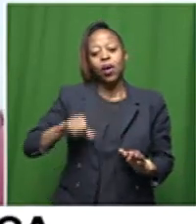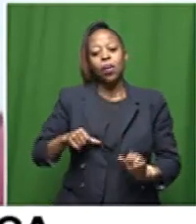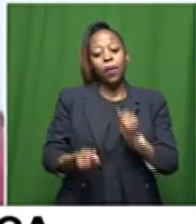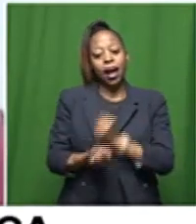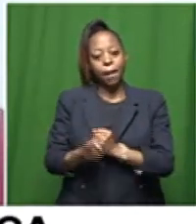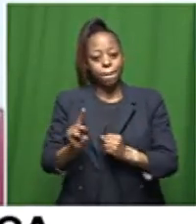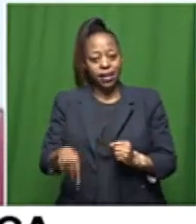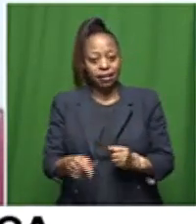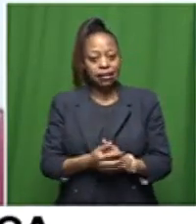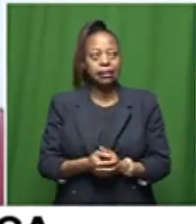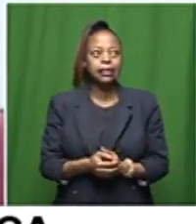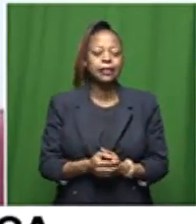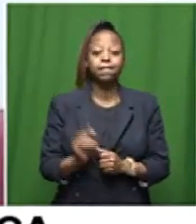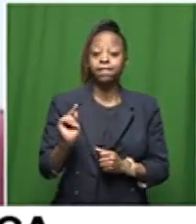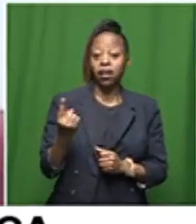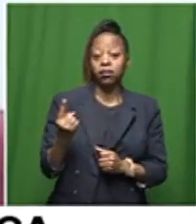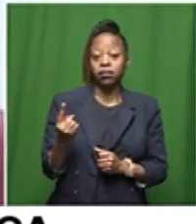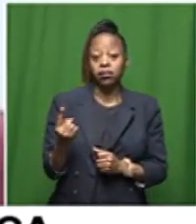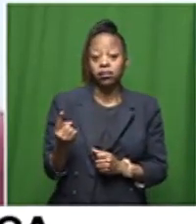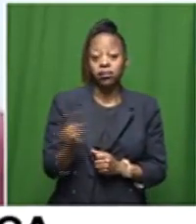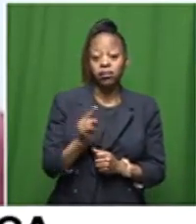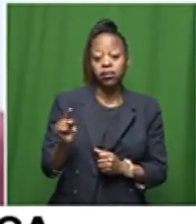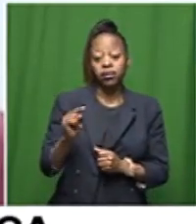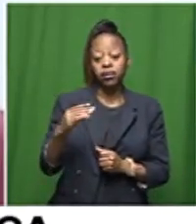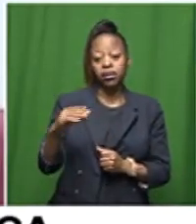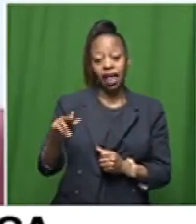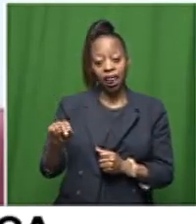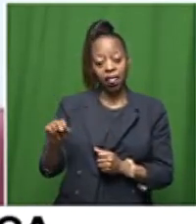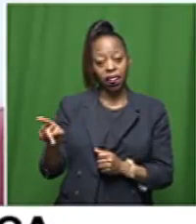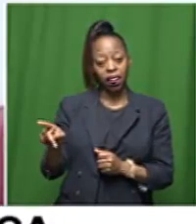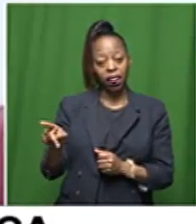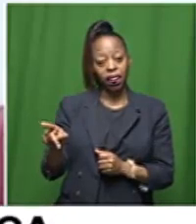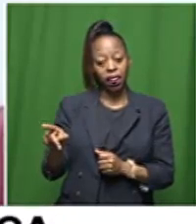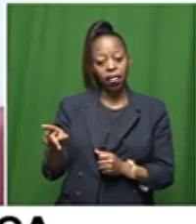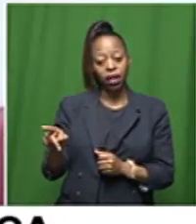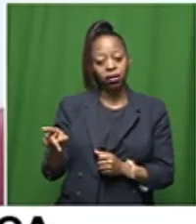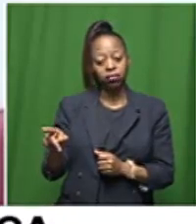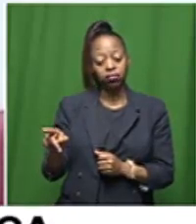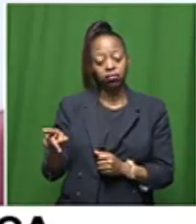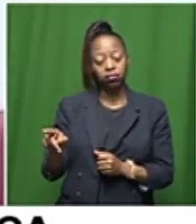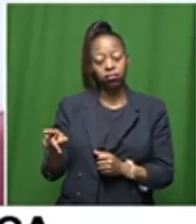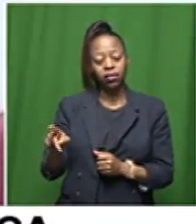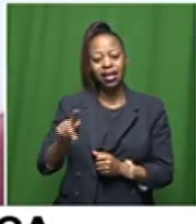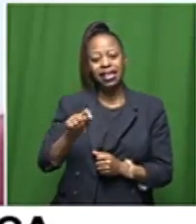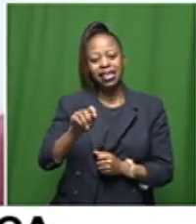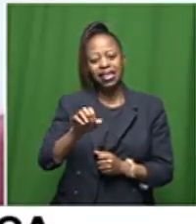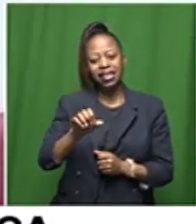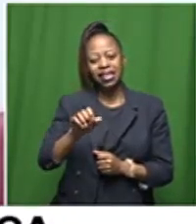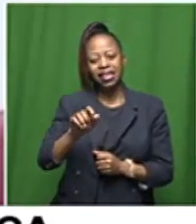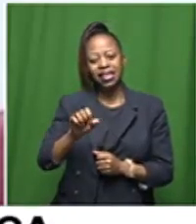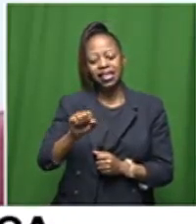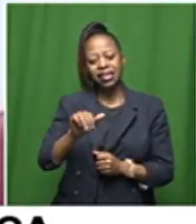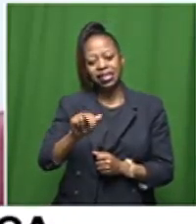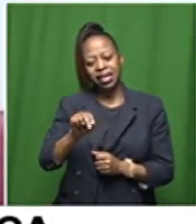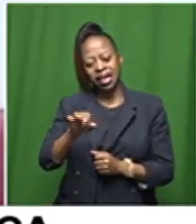So firstly at the CN at the CN Patrulli, they said the